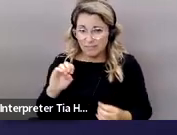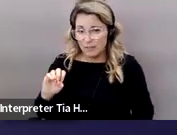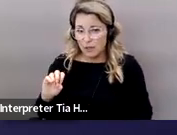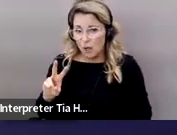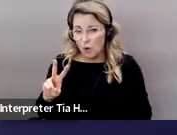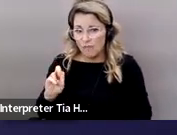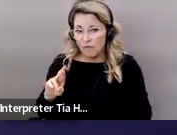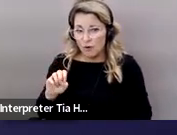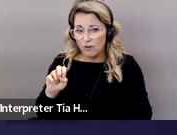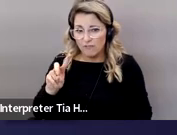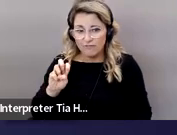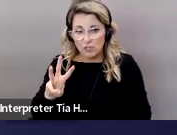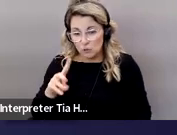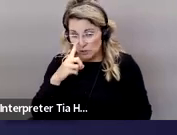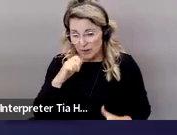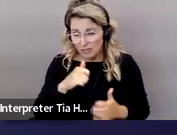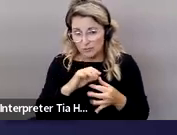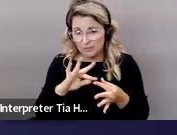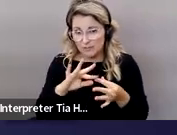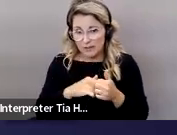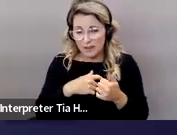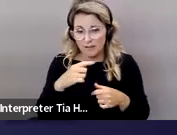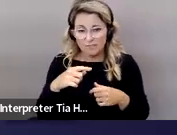few words about what your primary